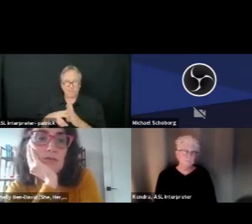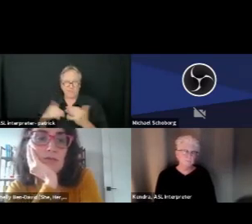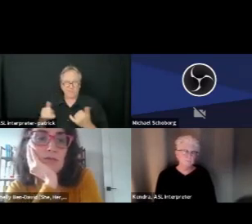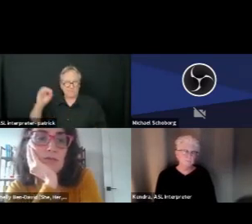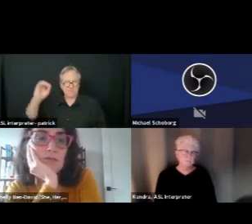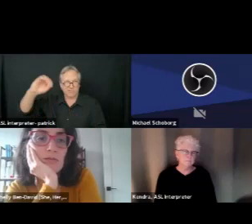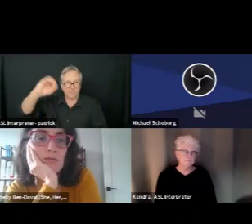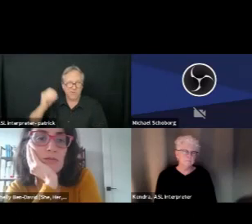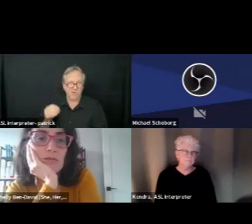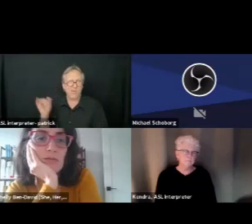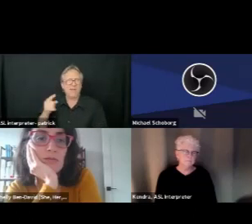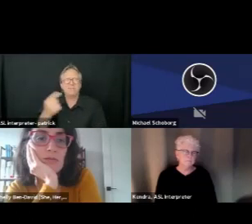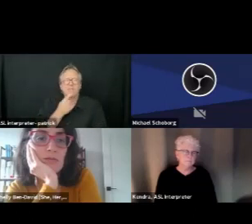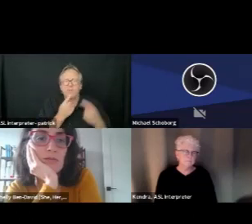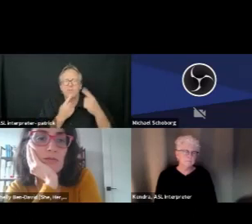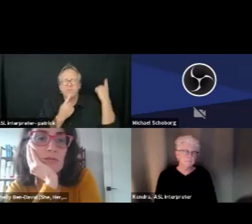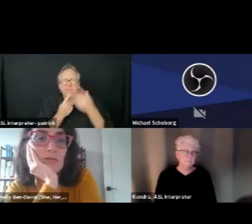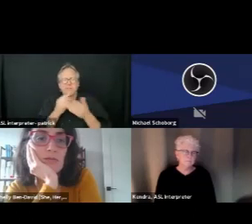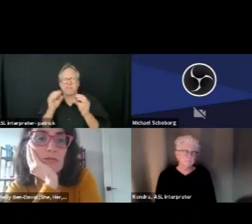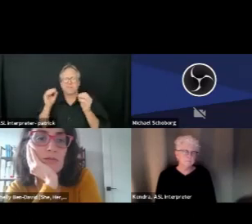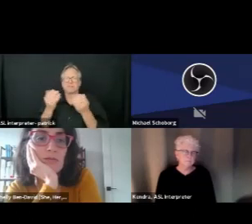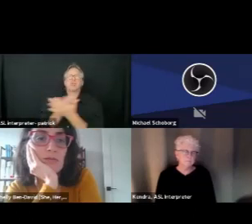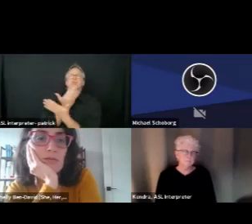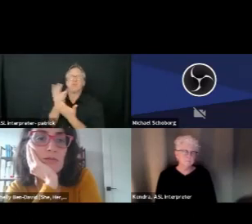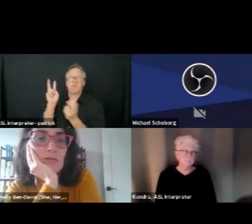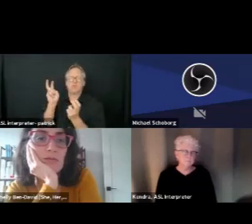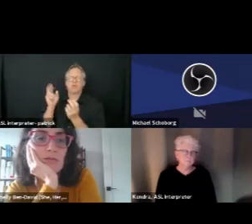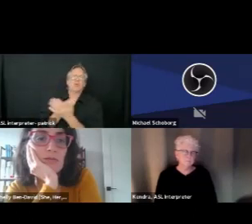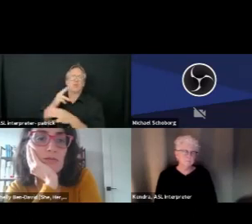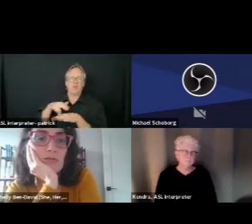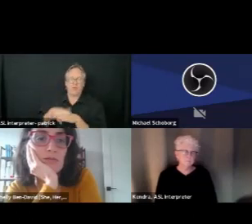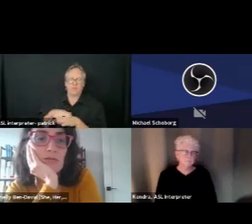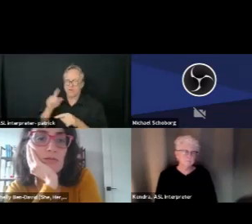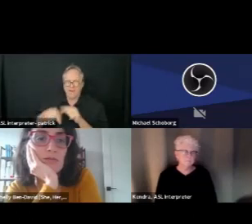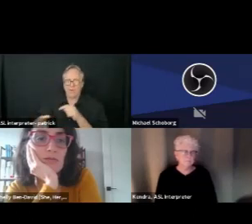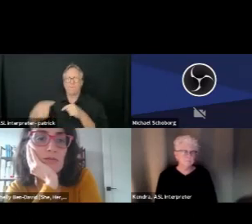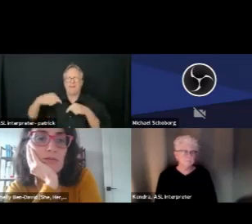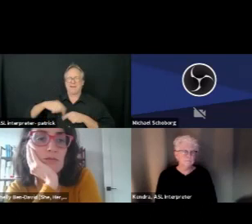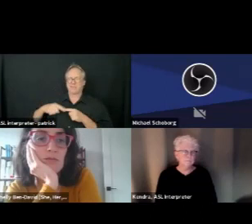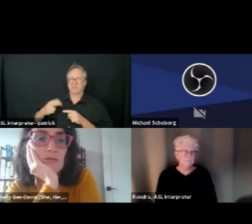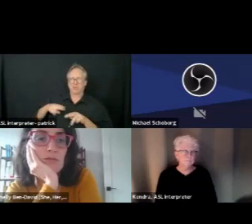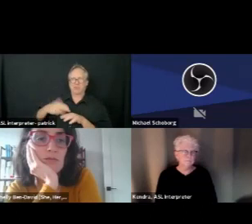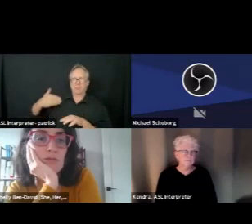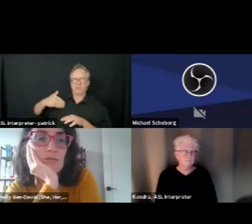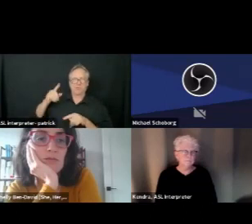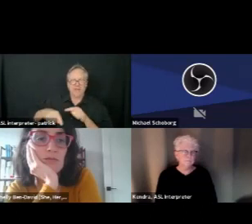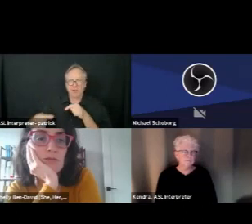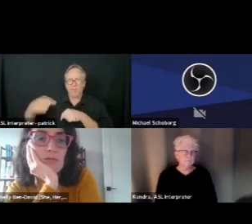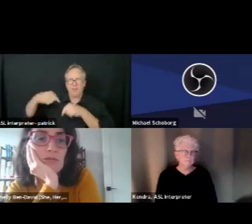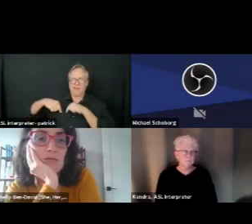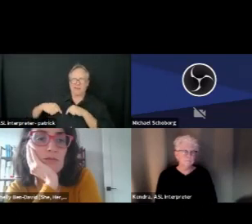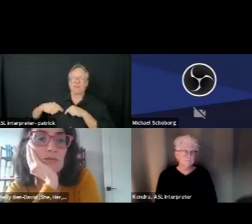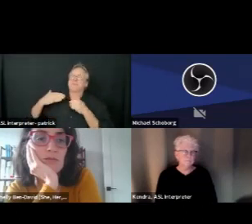no, like someone said, like there's a new normal kind of, like there's no going back to normal because like there's no way back. It's just